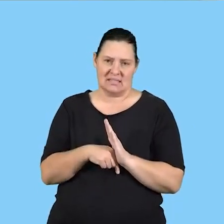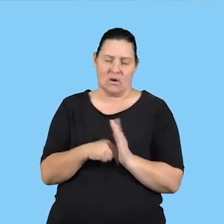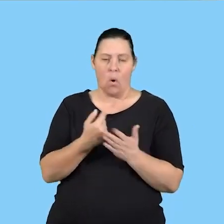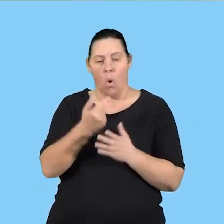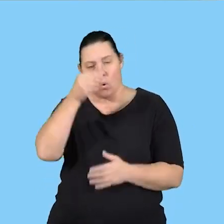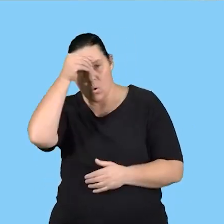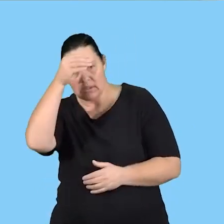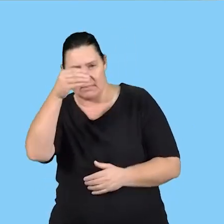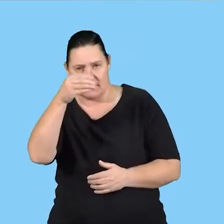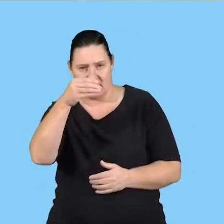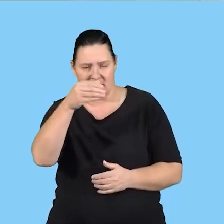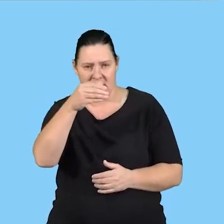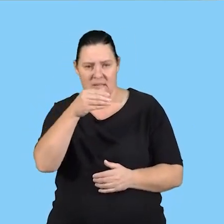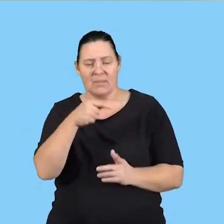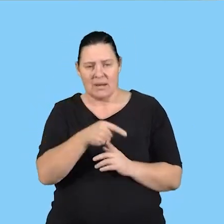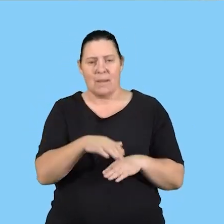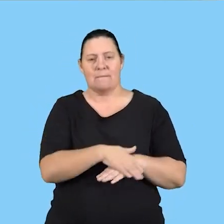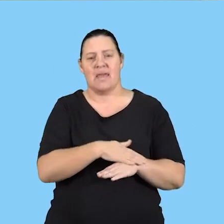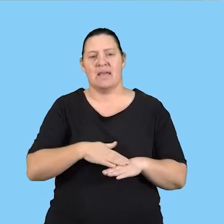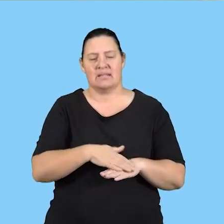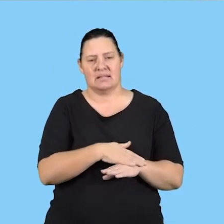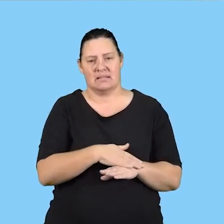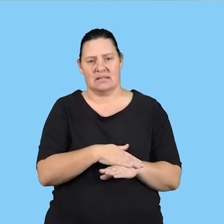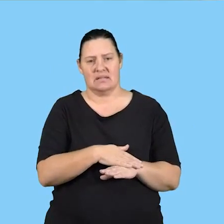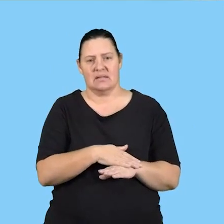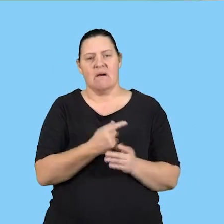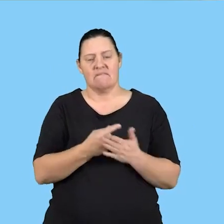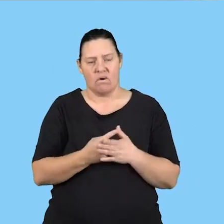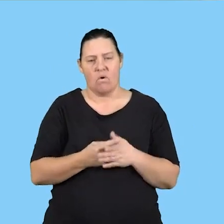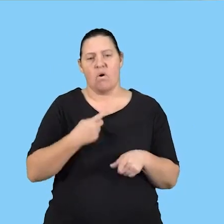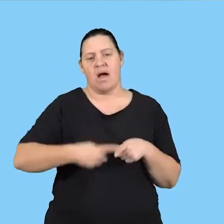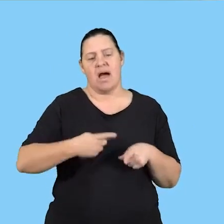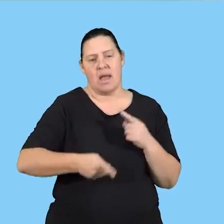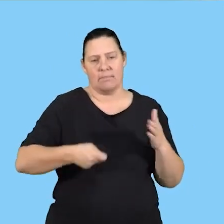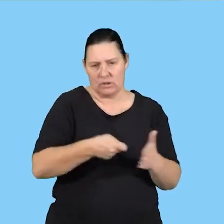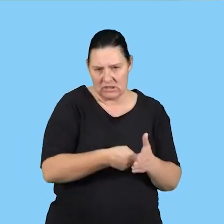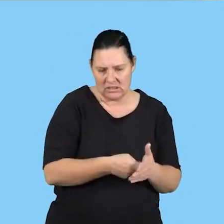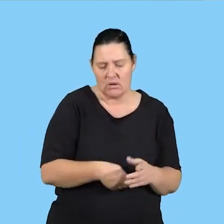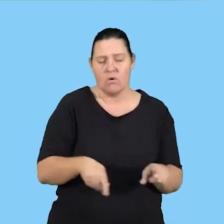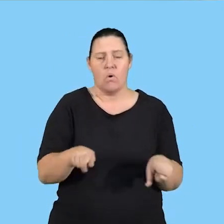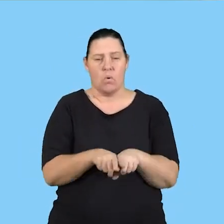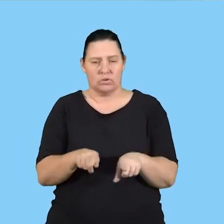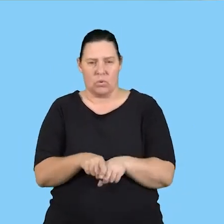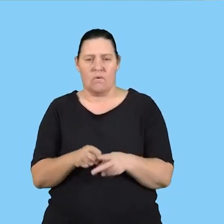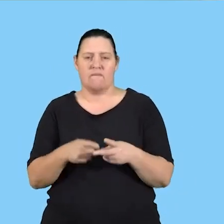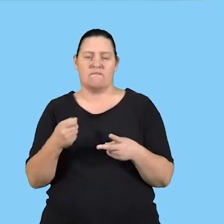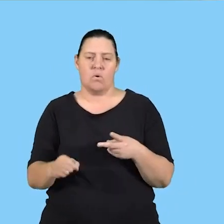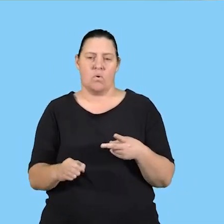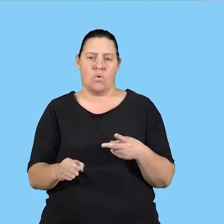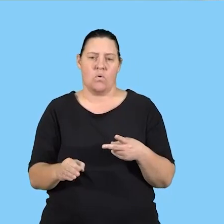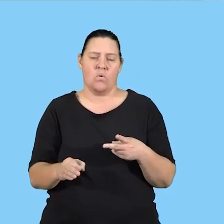the concepts that are the basic for hire purchase and also